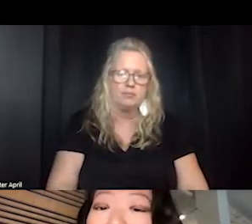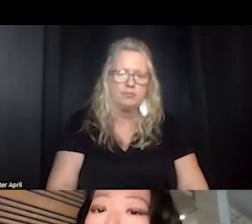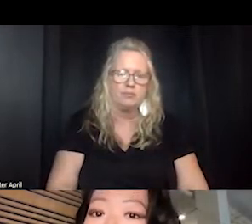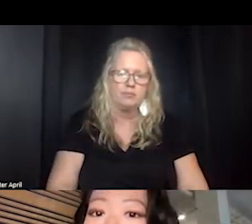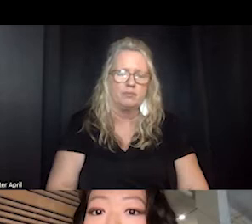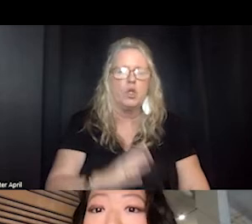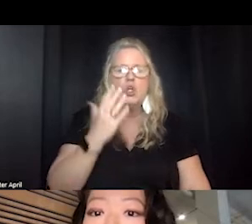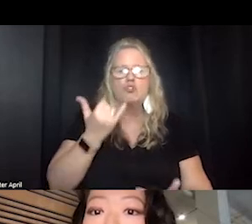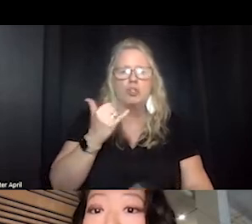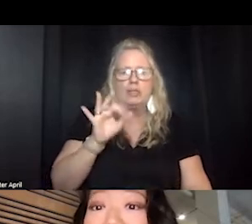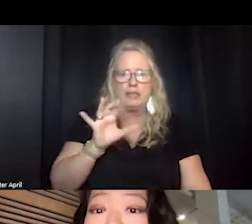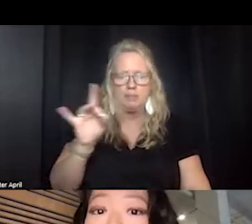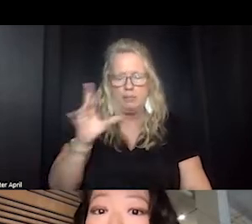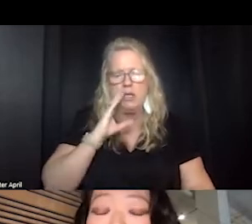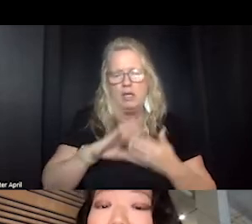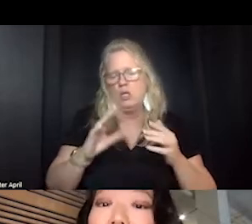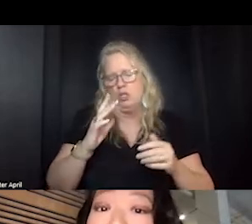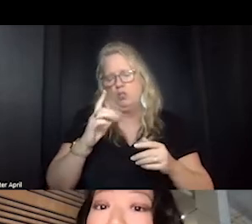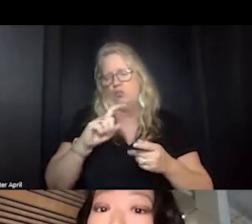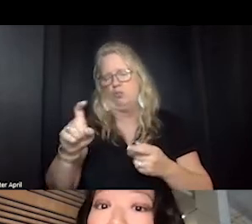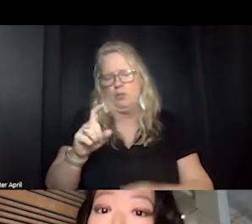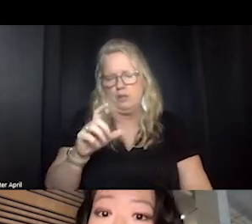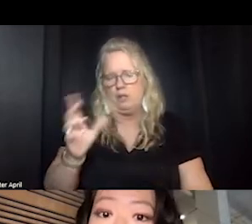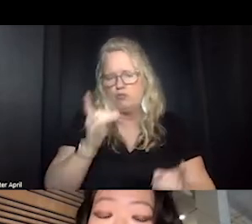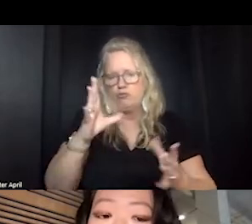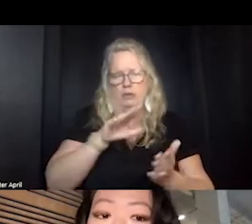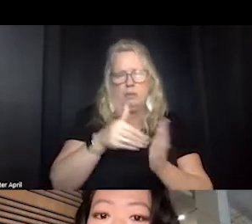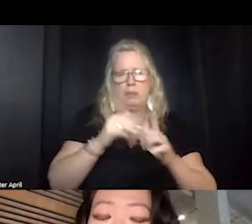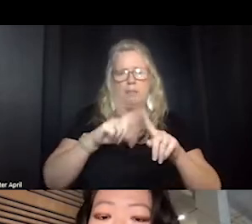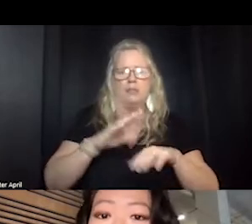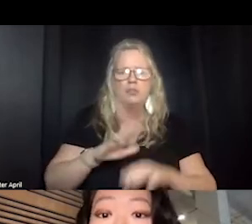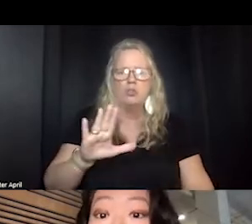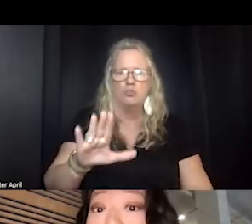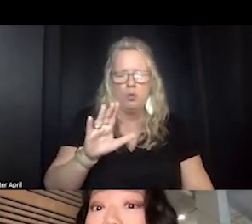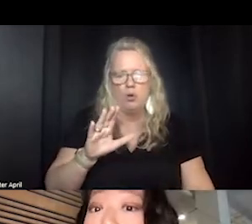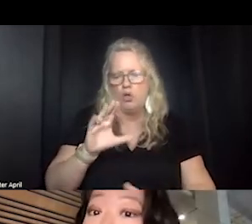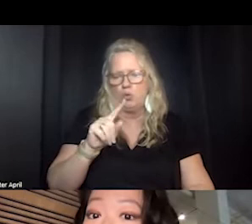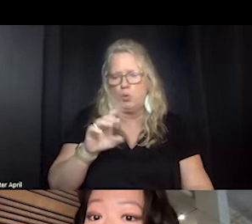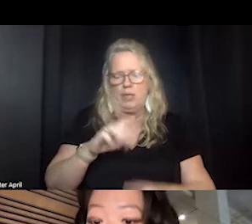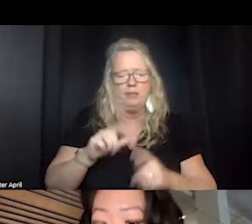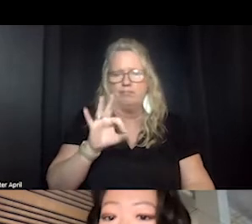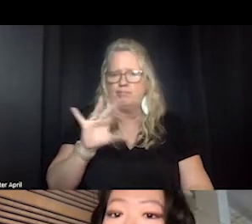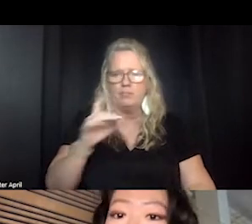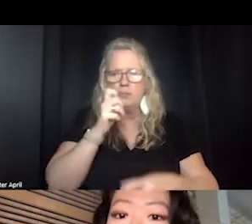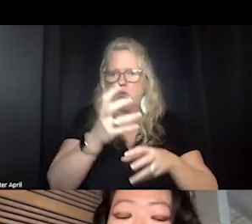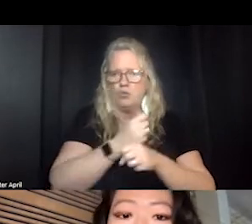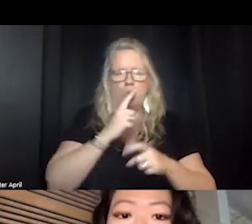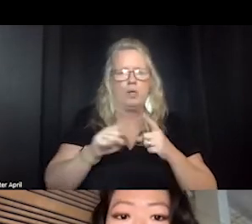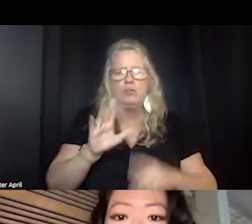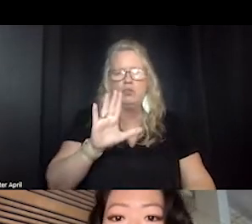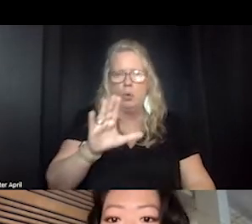Currently, 988 routes to the crisis center based on your area code. 988 does not receive your